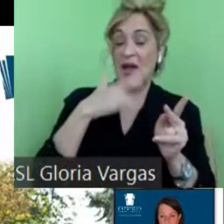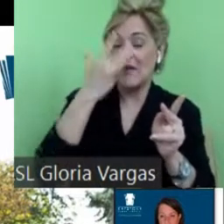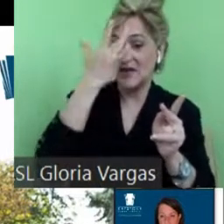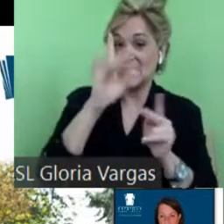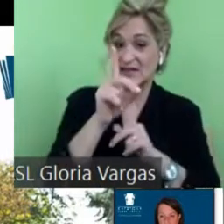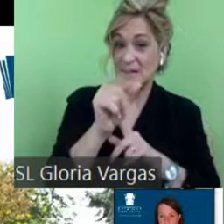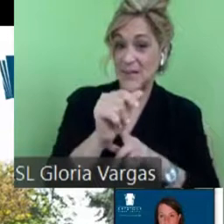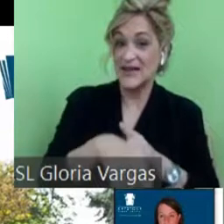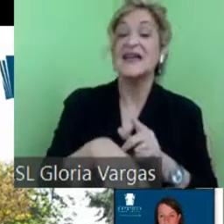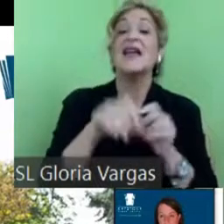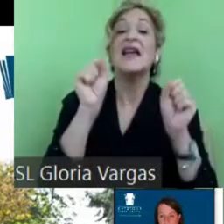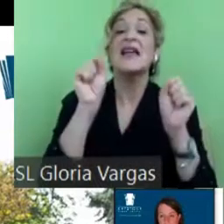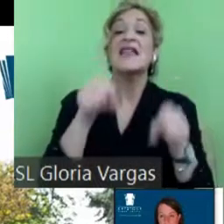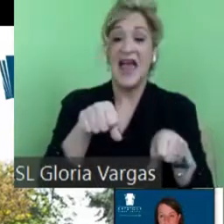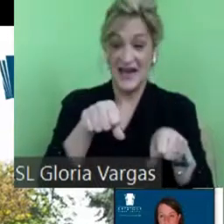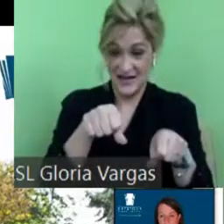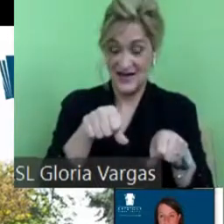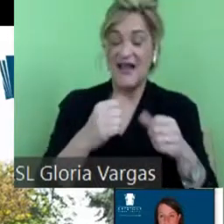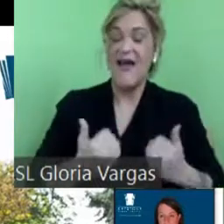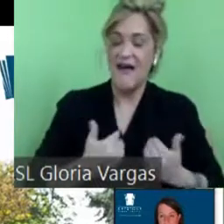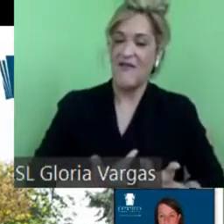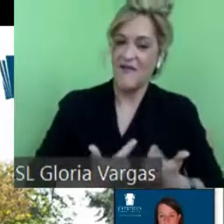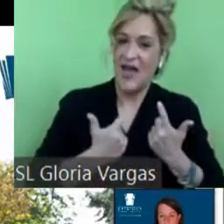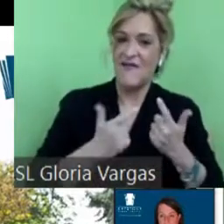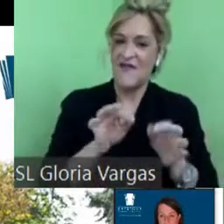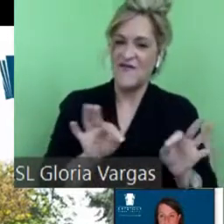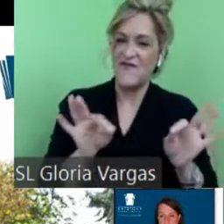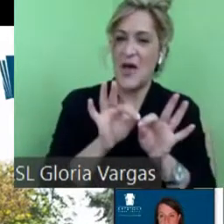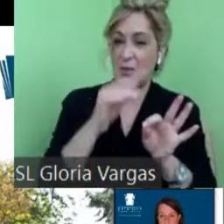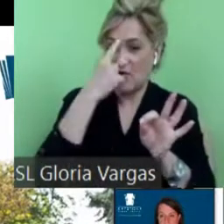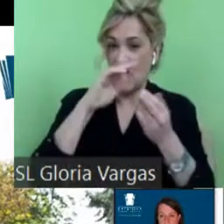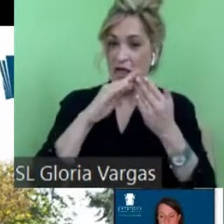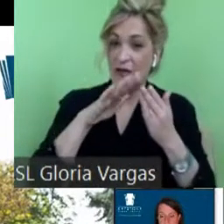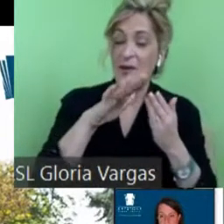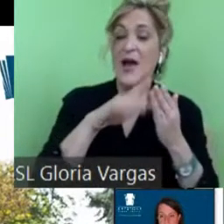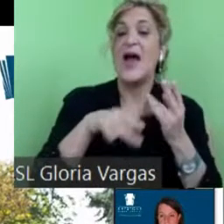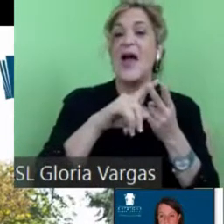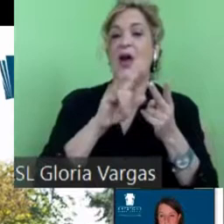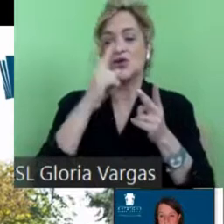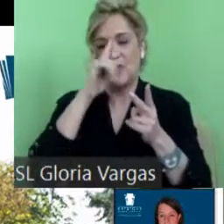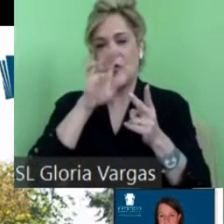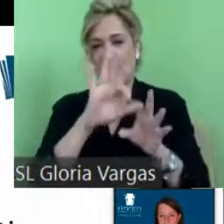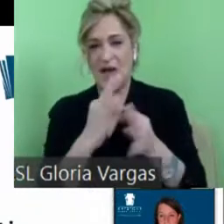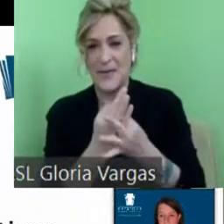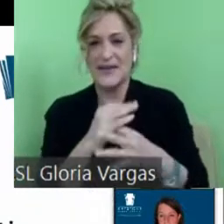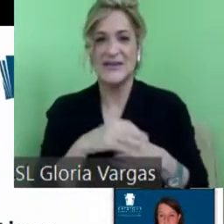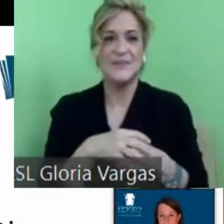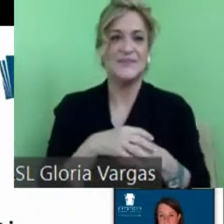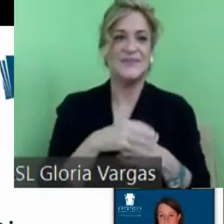disabilities can live valuable lives in their families and communities. Next slide,